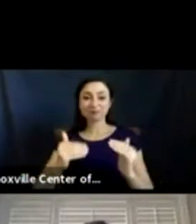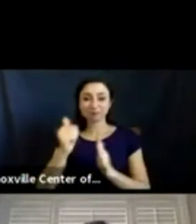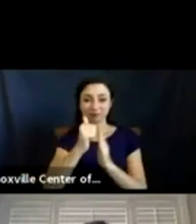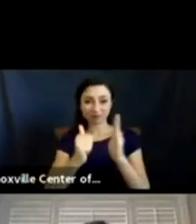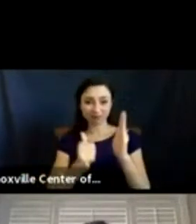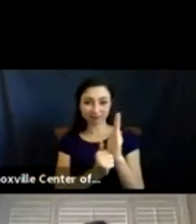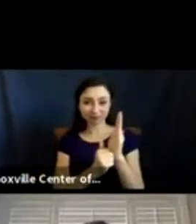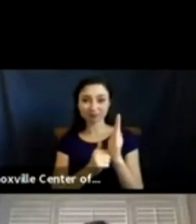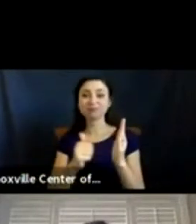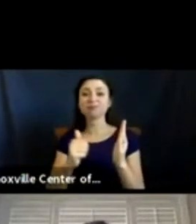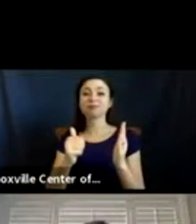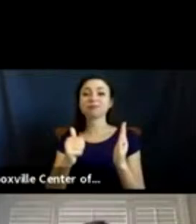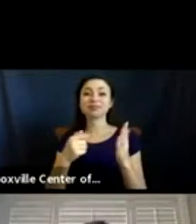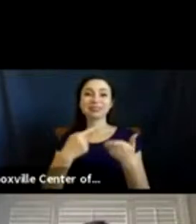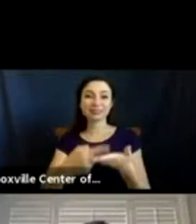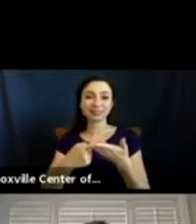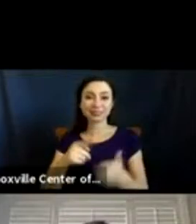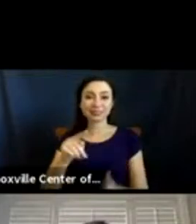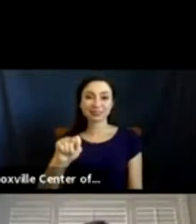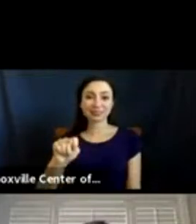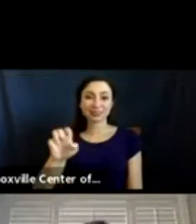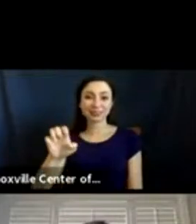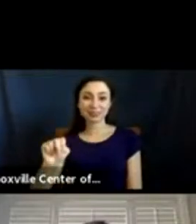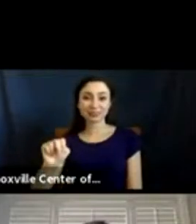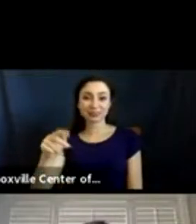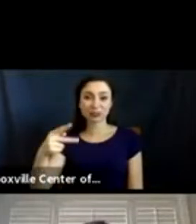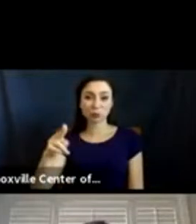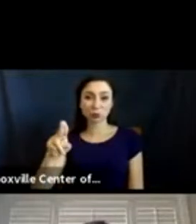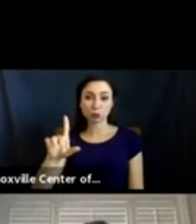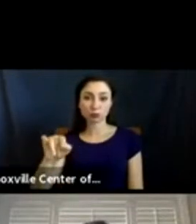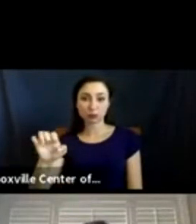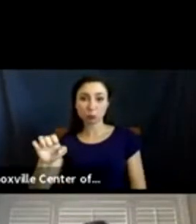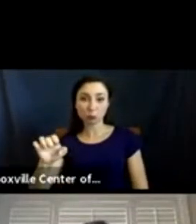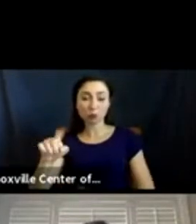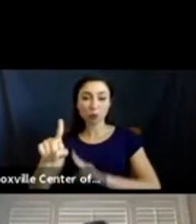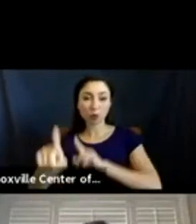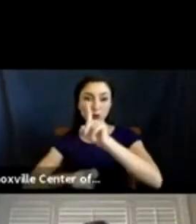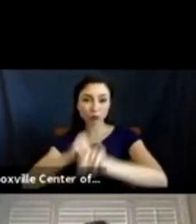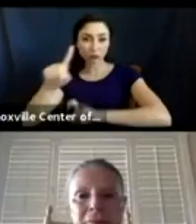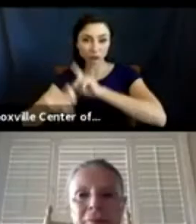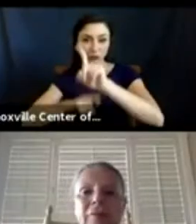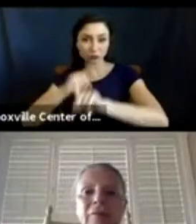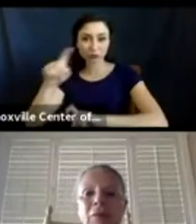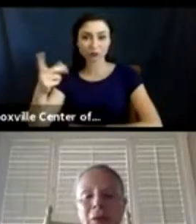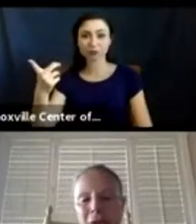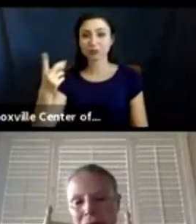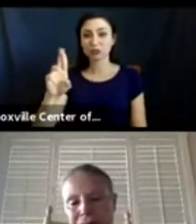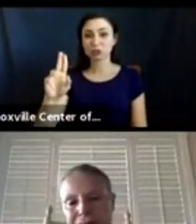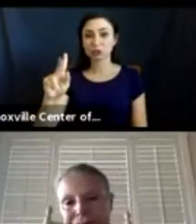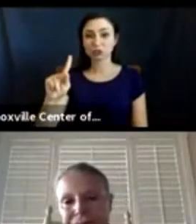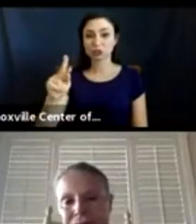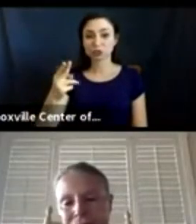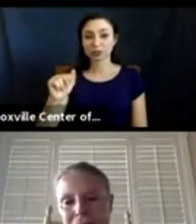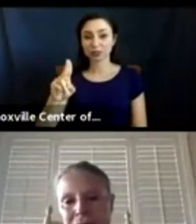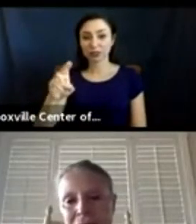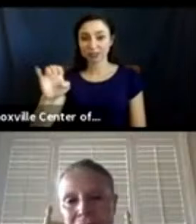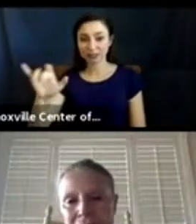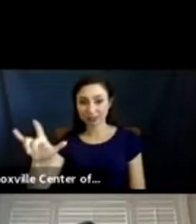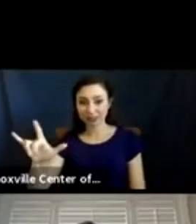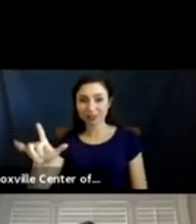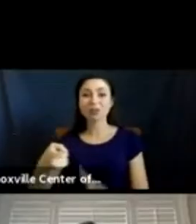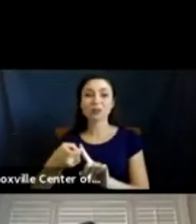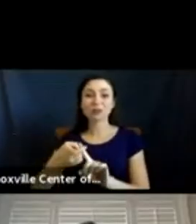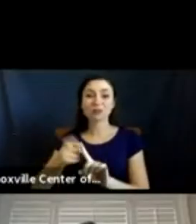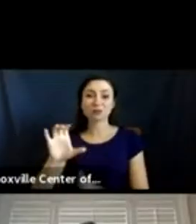discussion of the Tennessee Pulse Survey with Dr. Katie Cahill. who is the Associate Director of Howard